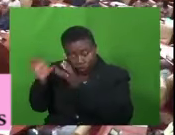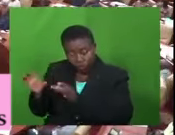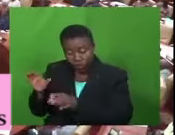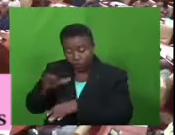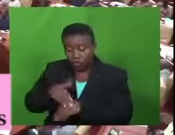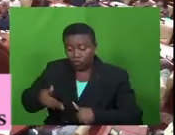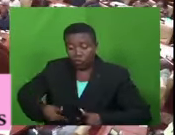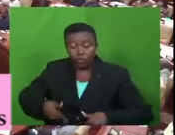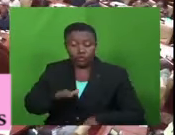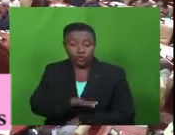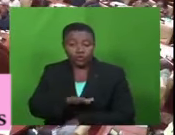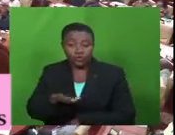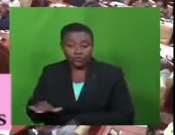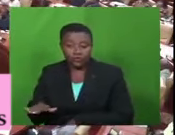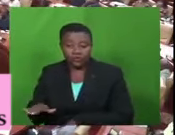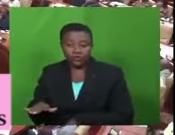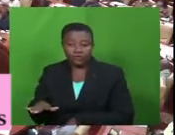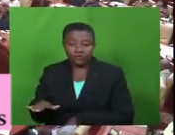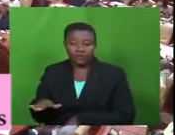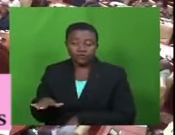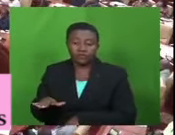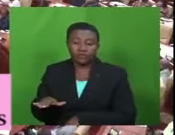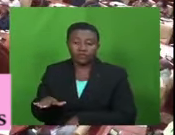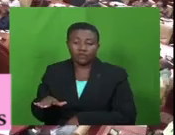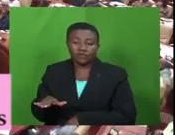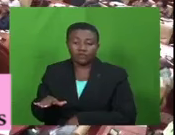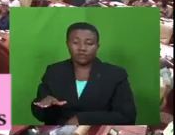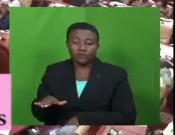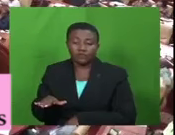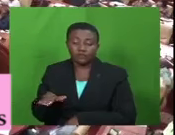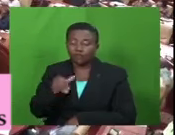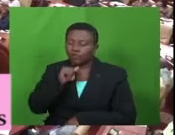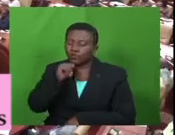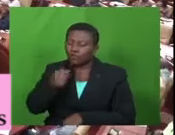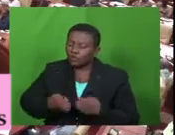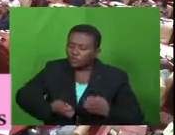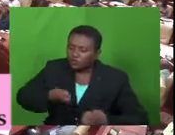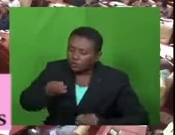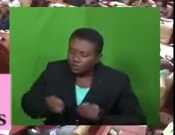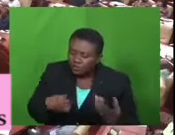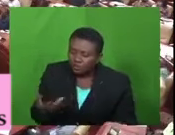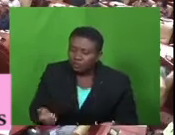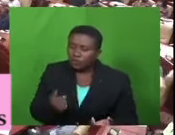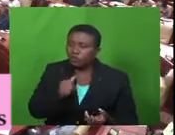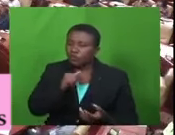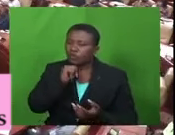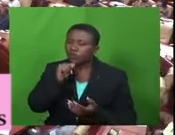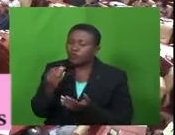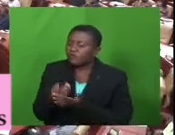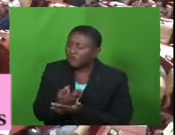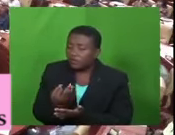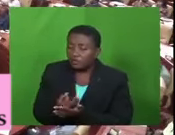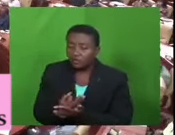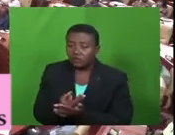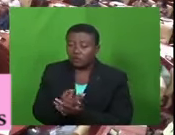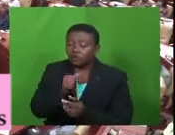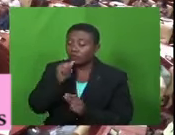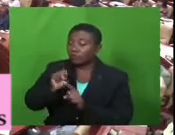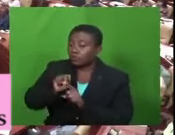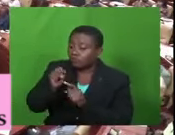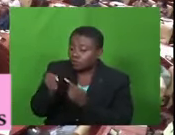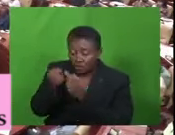children. Not the financial cost, not the emotional cost, and certainly not the social